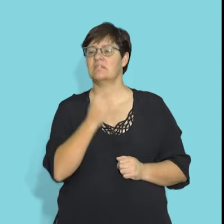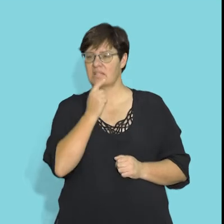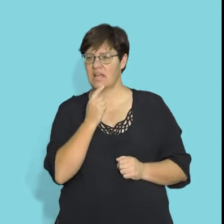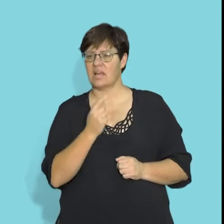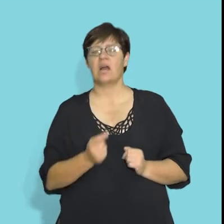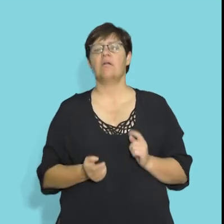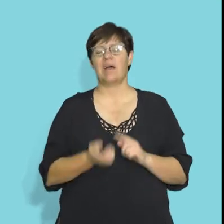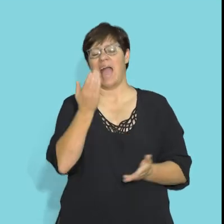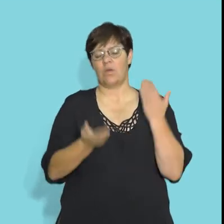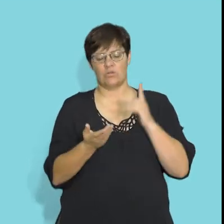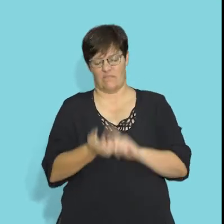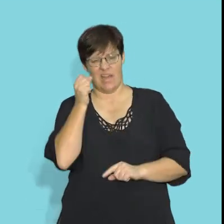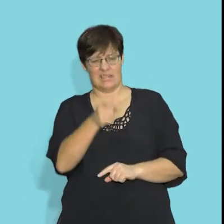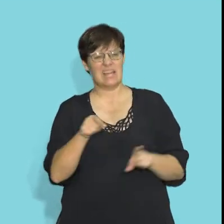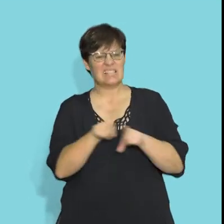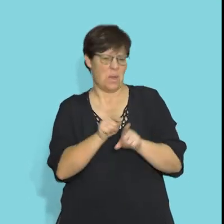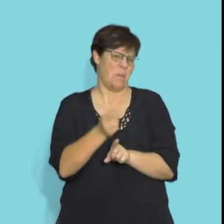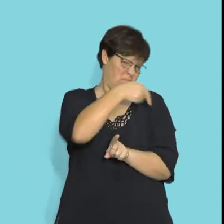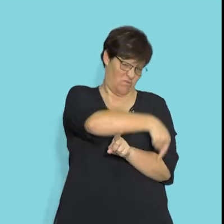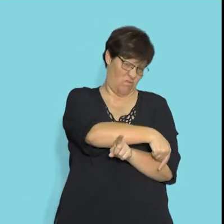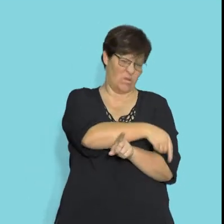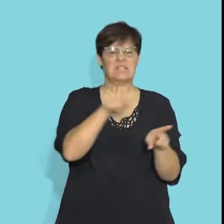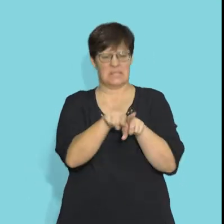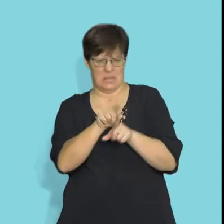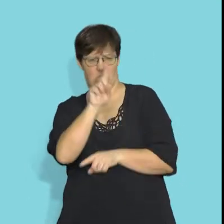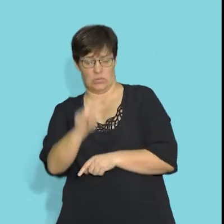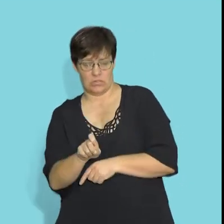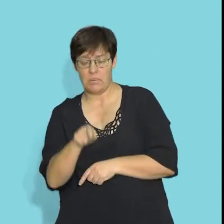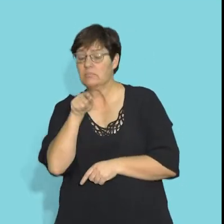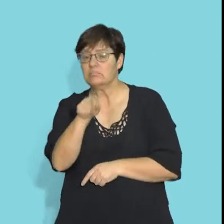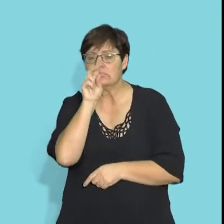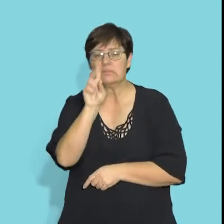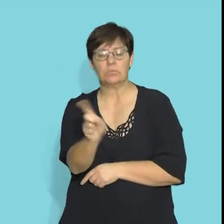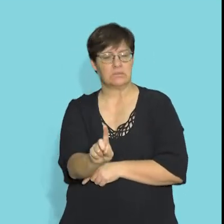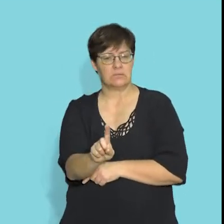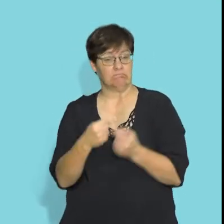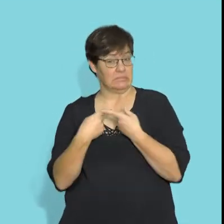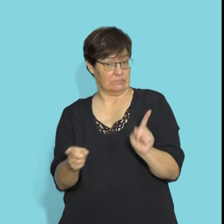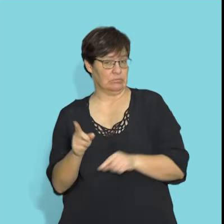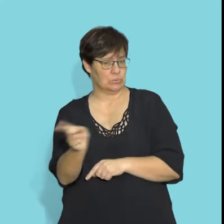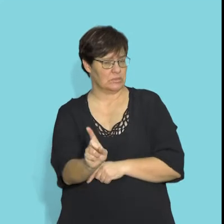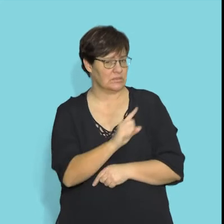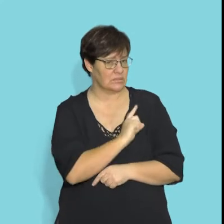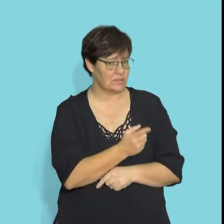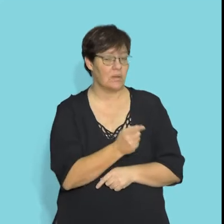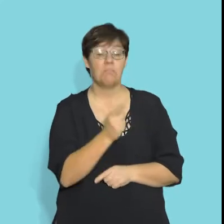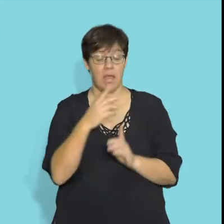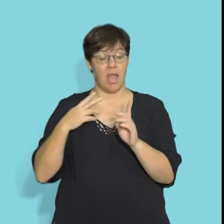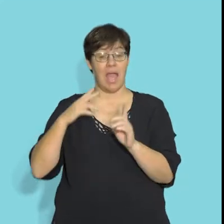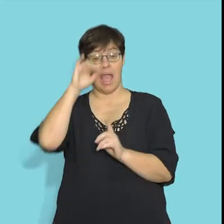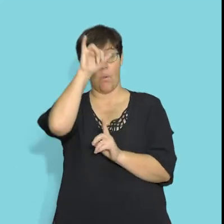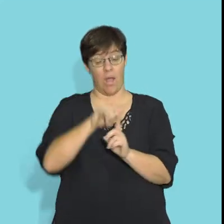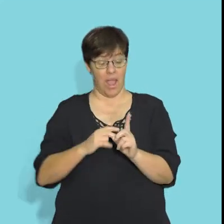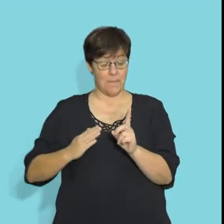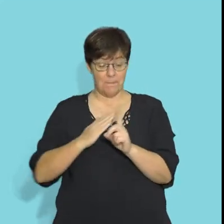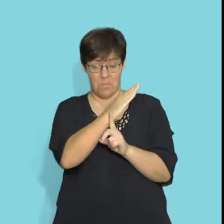equation of the given line. So it's exactly the same question as the previous question. But what we see here, what makes this question different, is they haven't told me